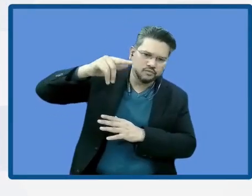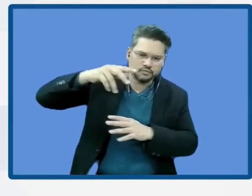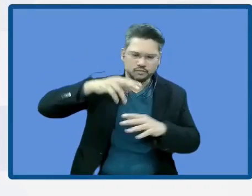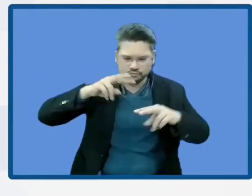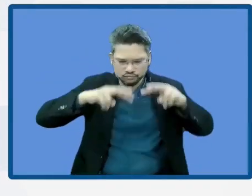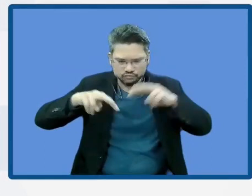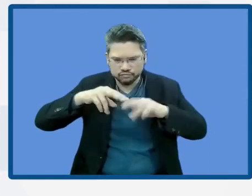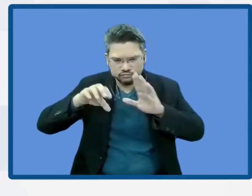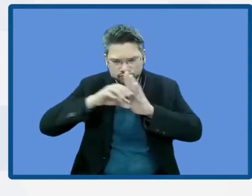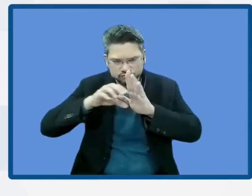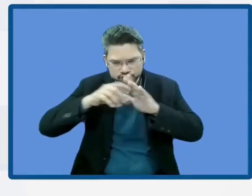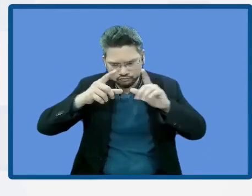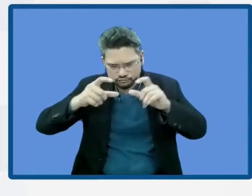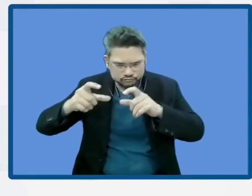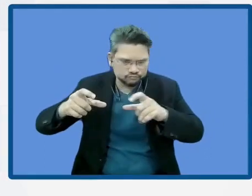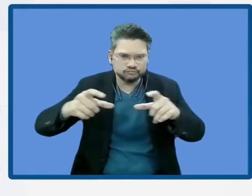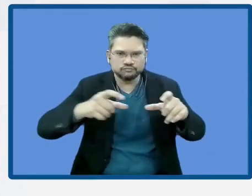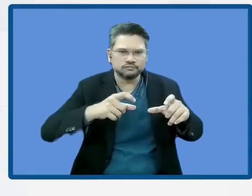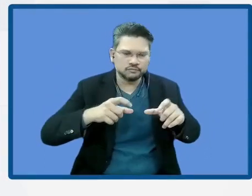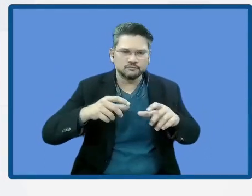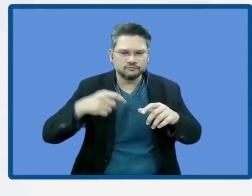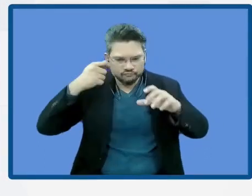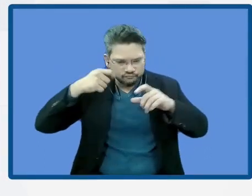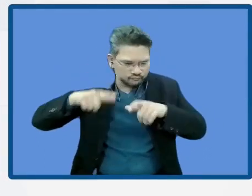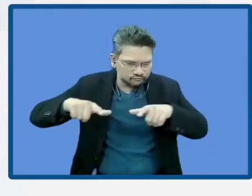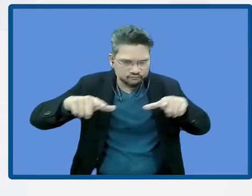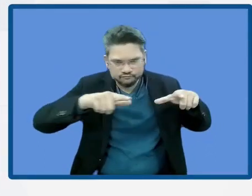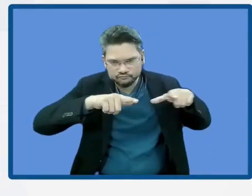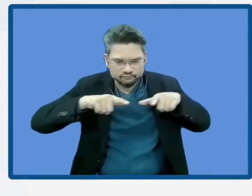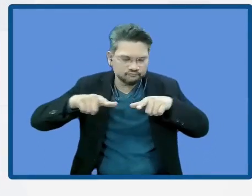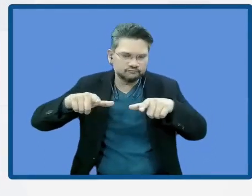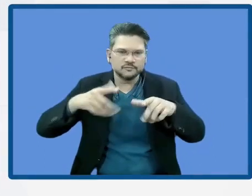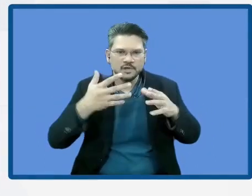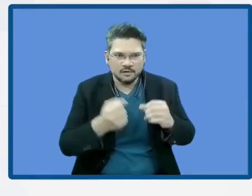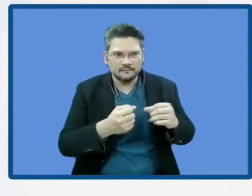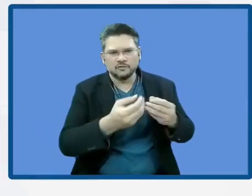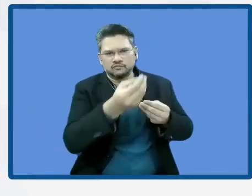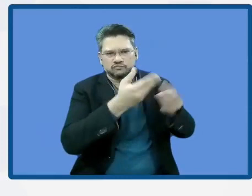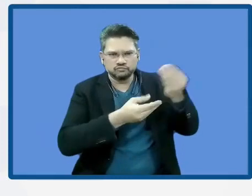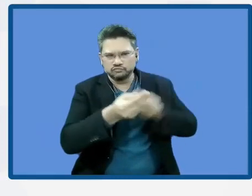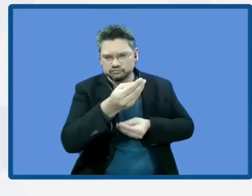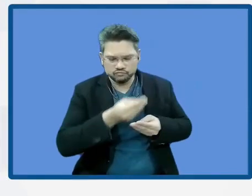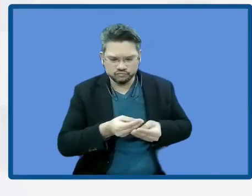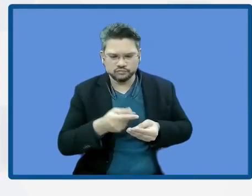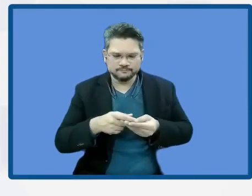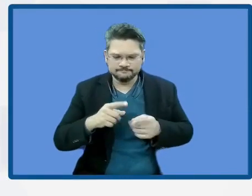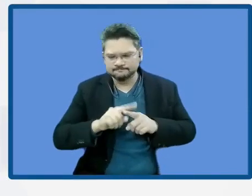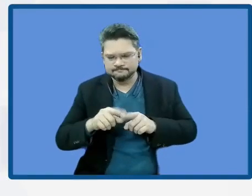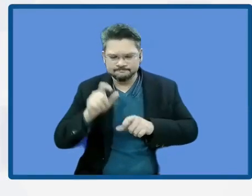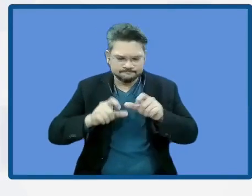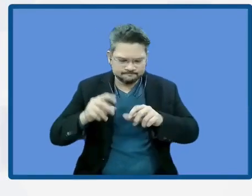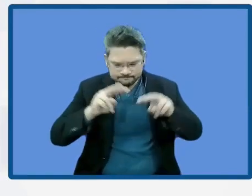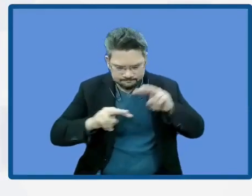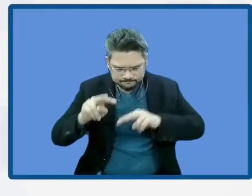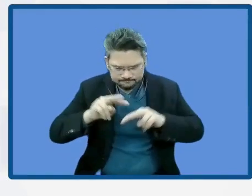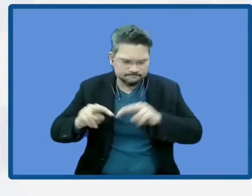We have several technicians working on this, and they can create information that will help forecasts in the future. So